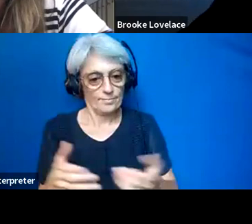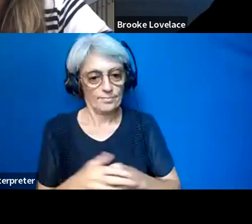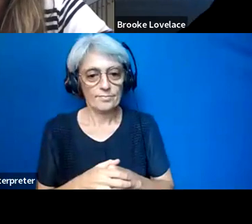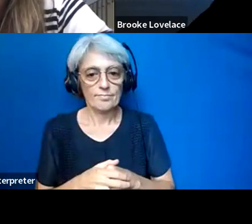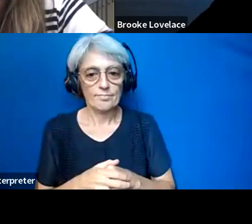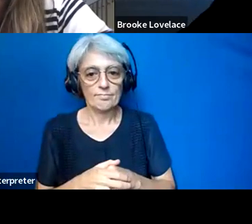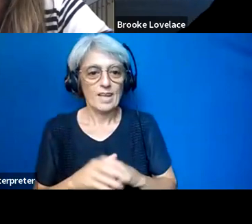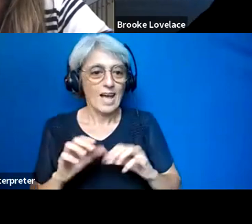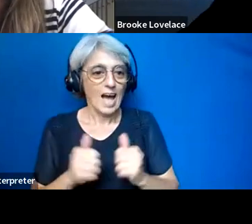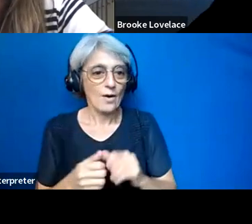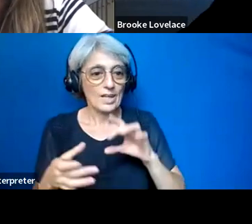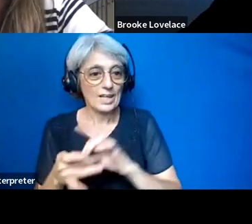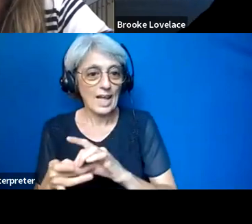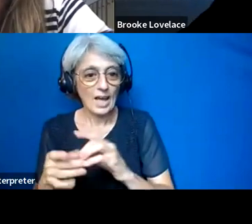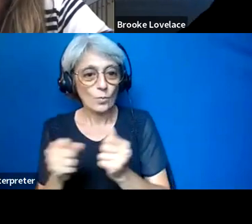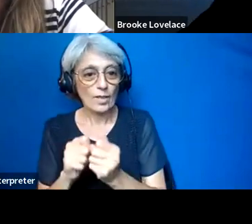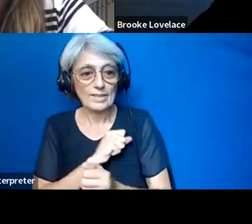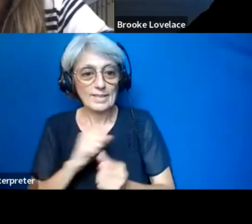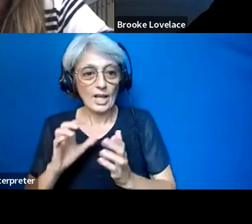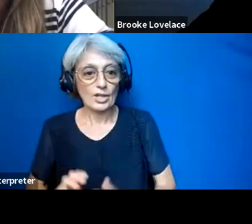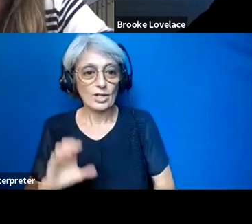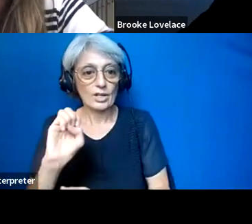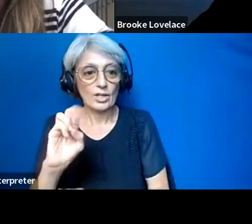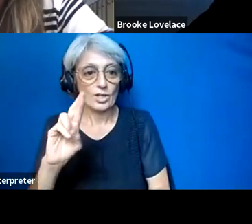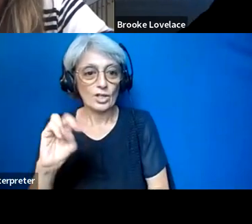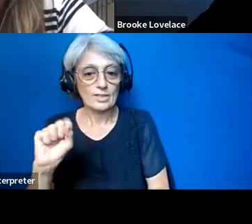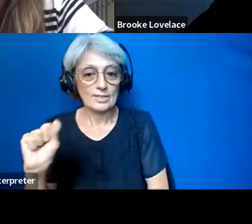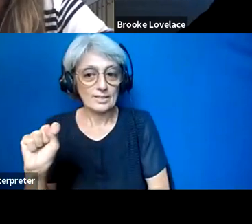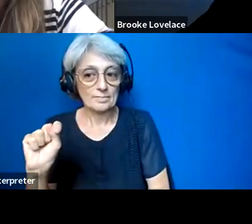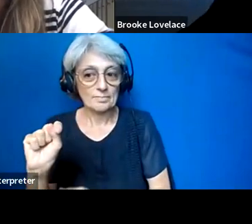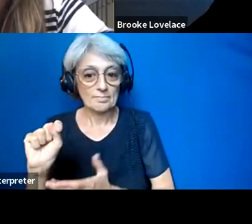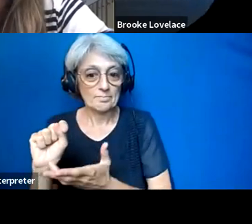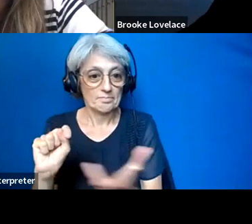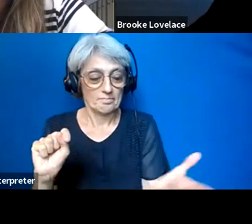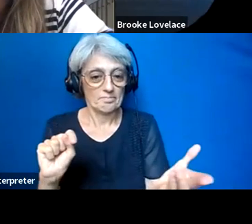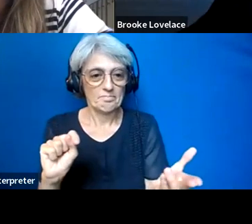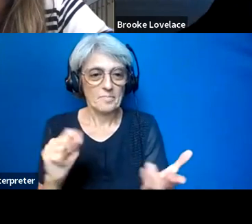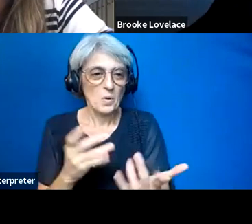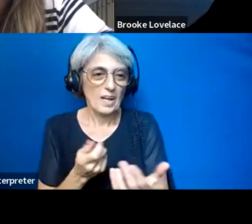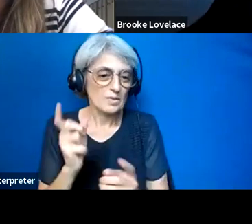ways to connect with Senator Ernst? I'll give you a few seconds to think about it.